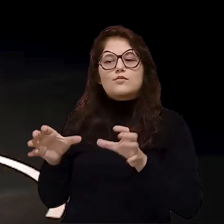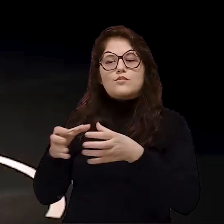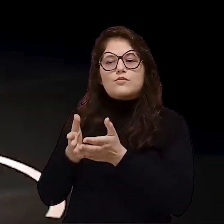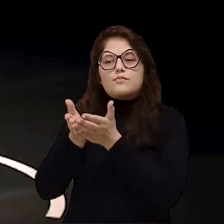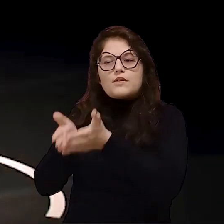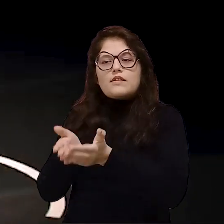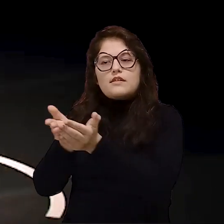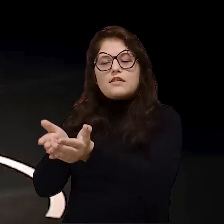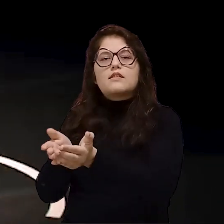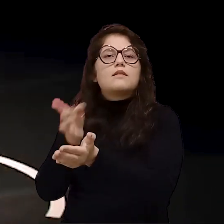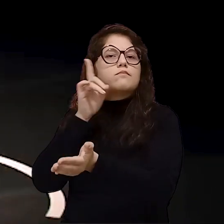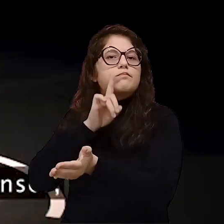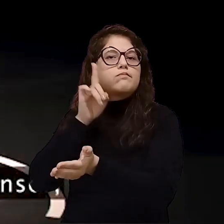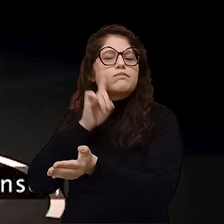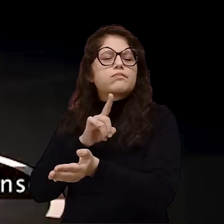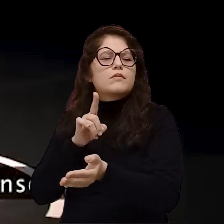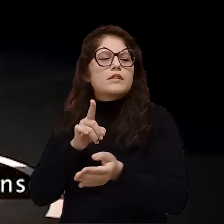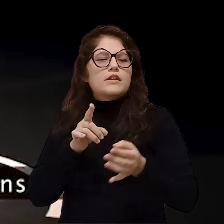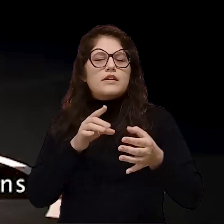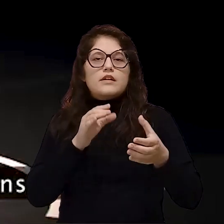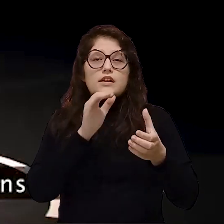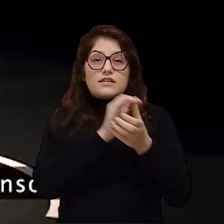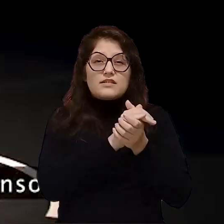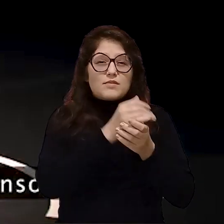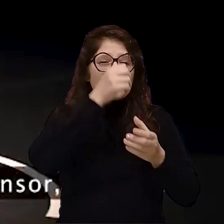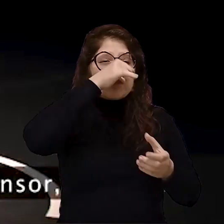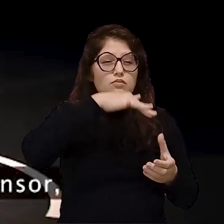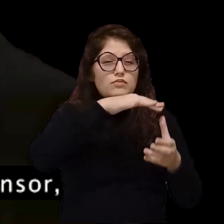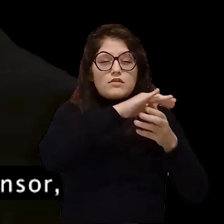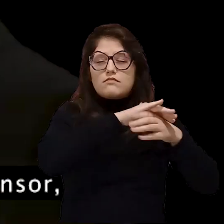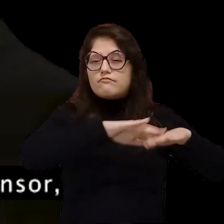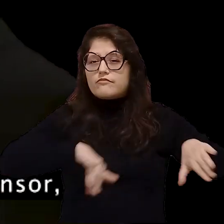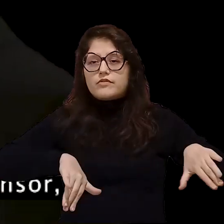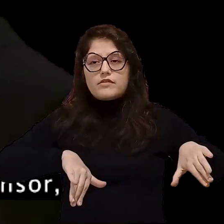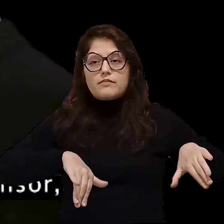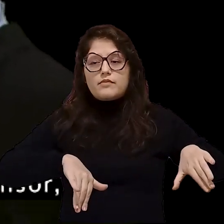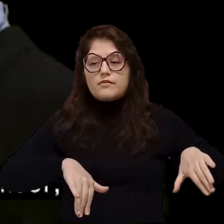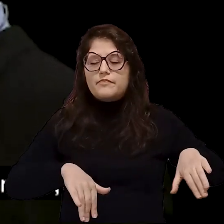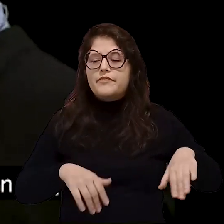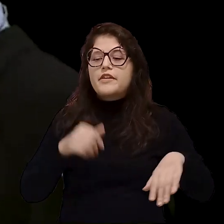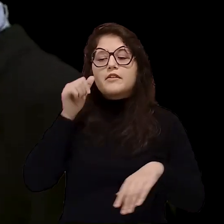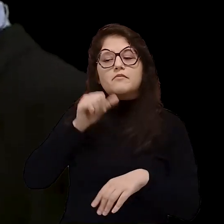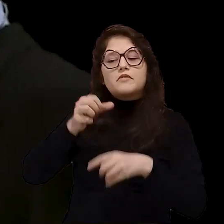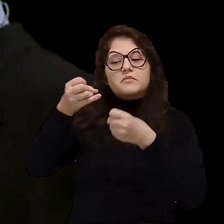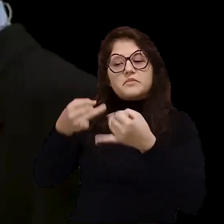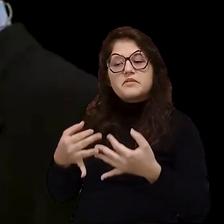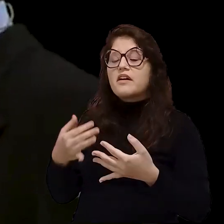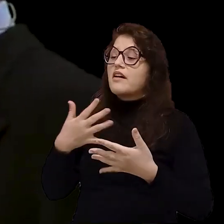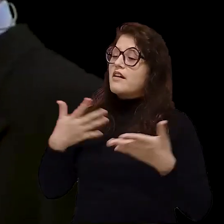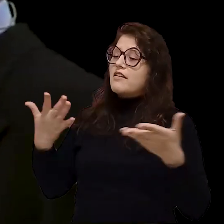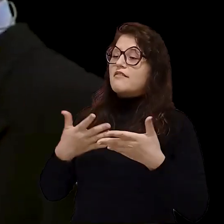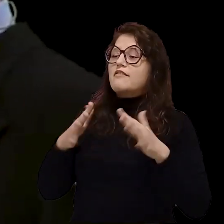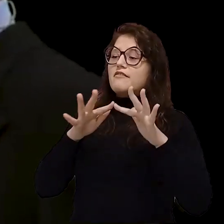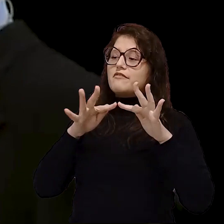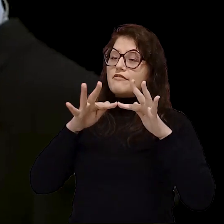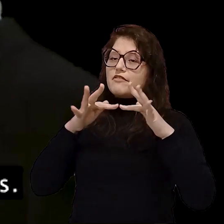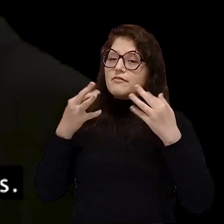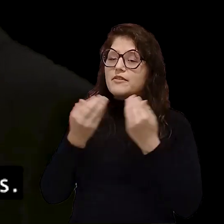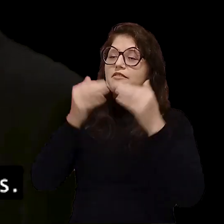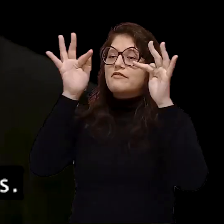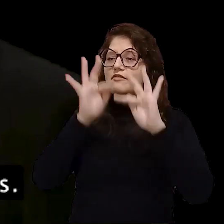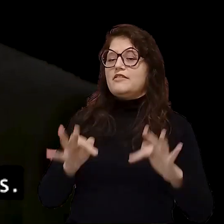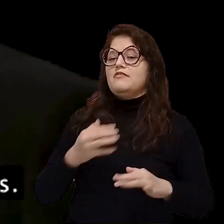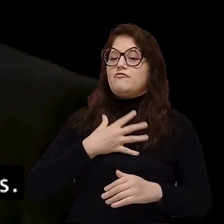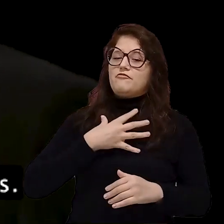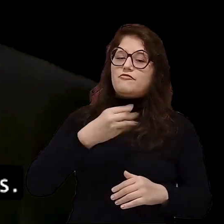childcare for the US Navy. She had left the abusive husband, and she said to me,